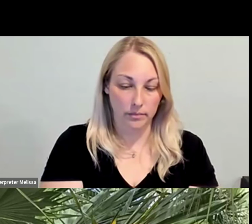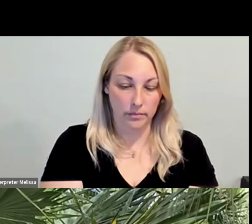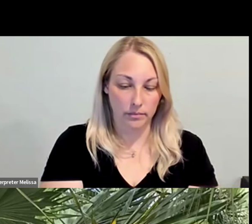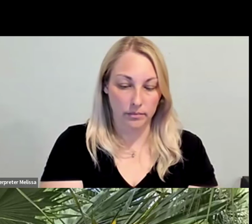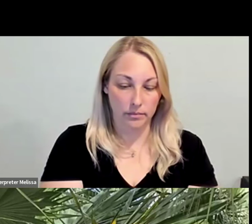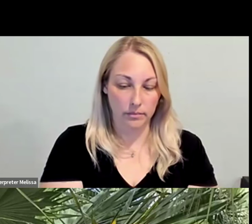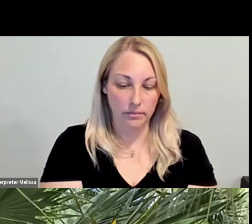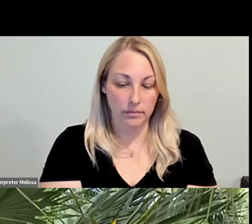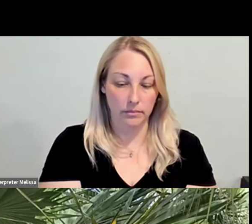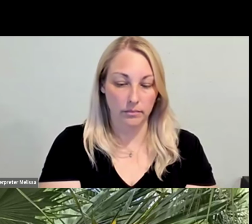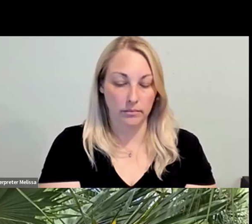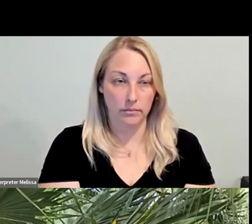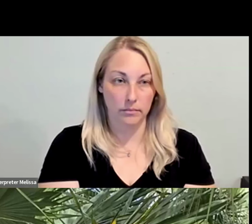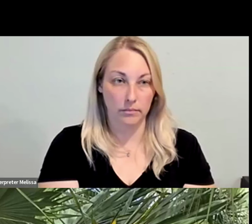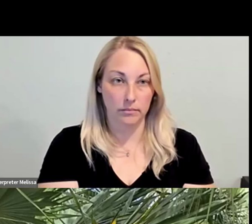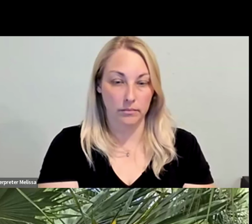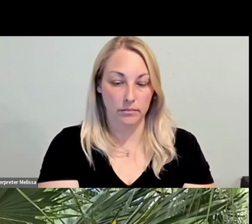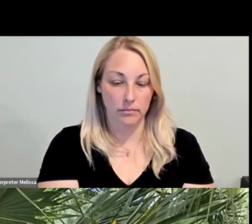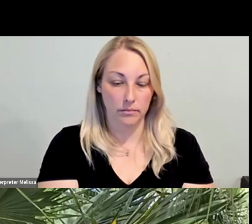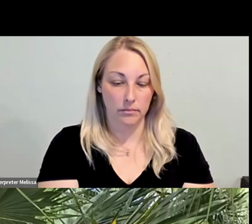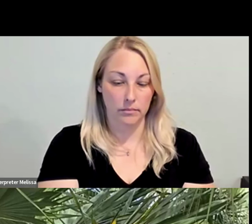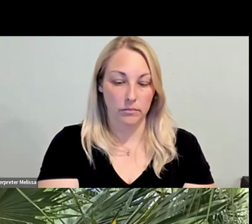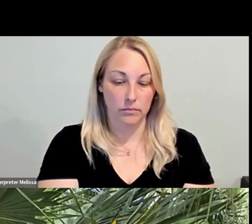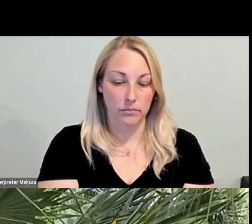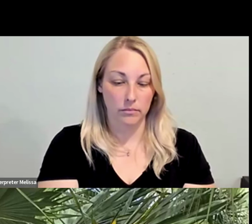Any other questions or comments to the commissioner?